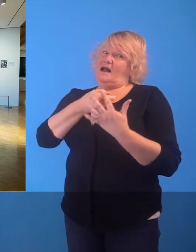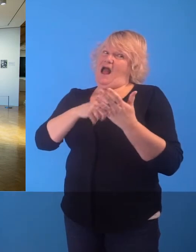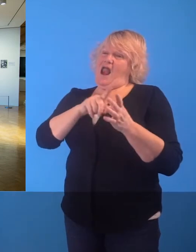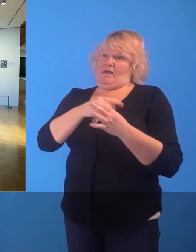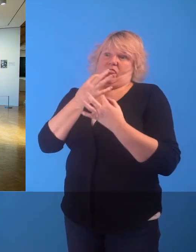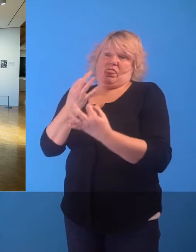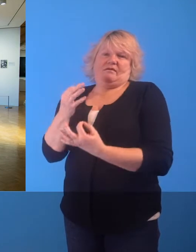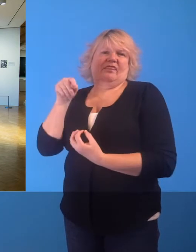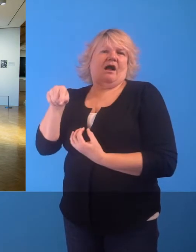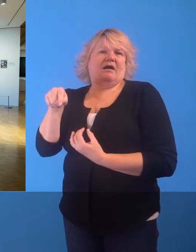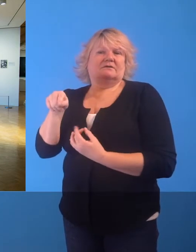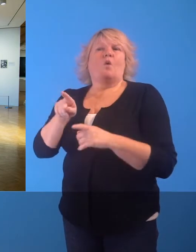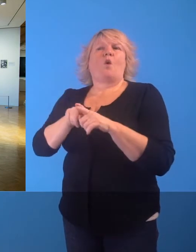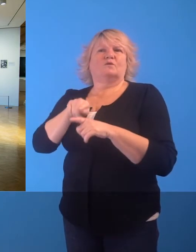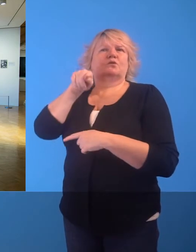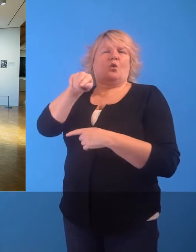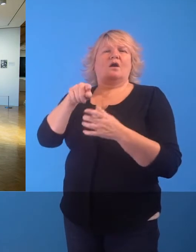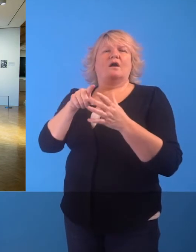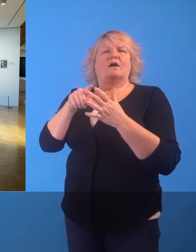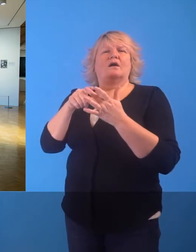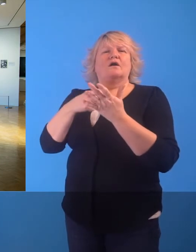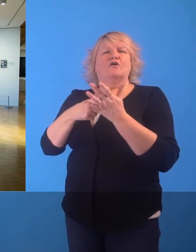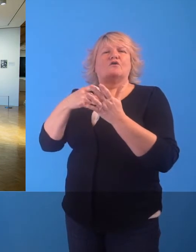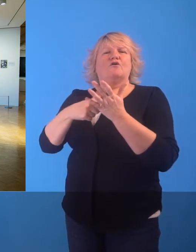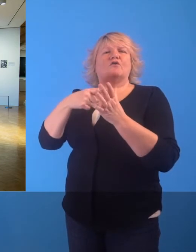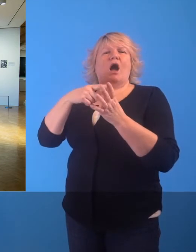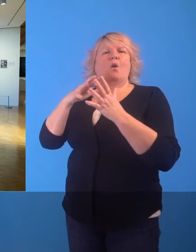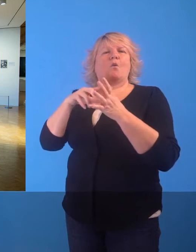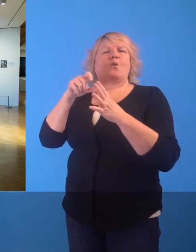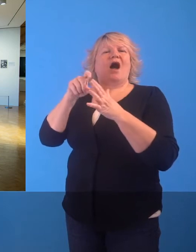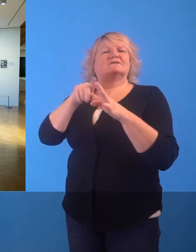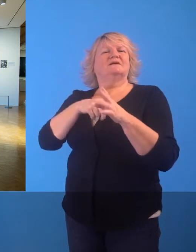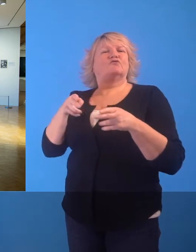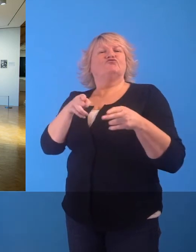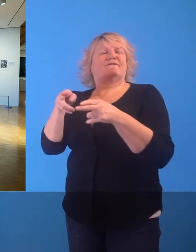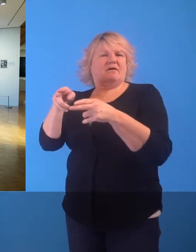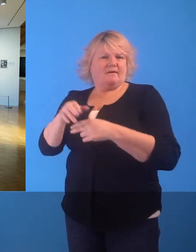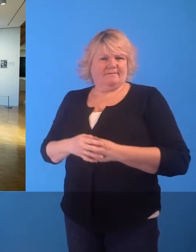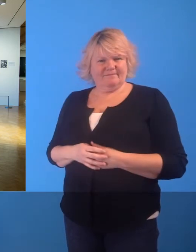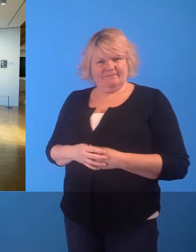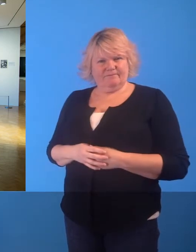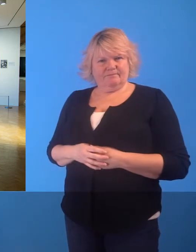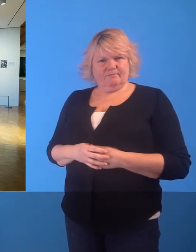who had fascinated Kelly, and the Irrawaddy River.